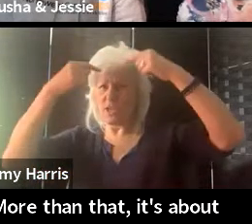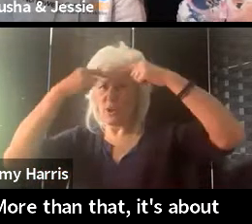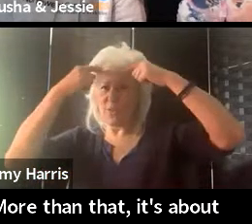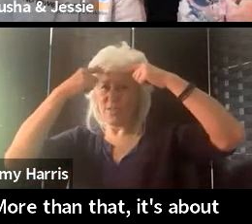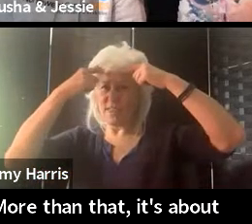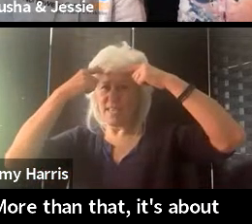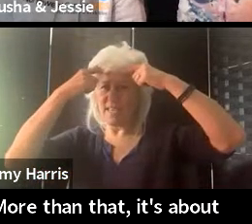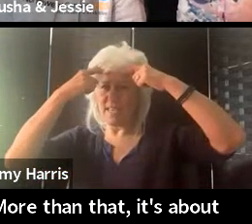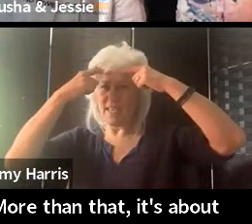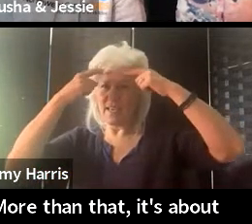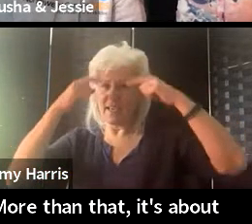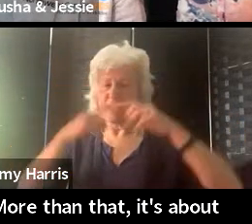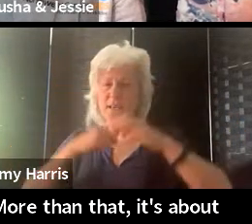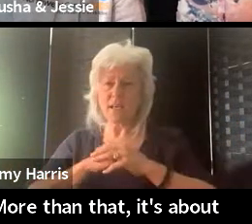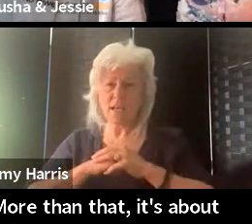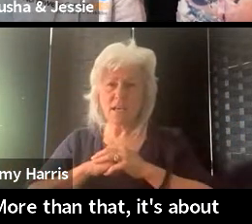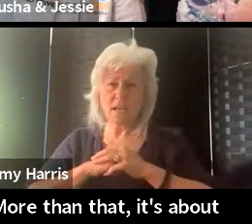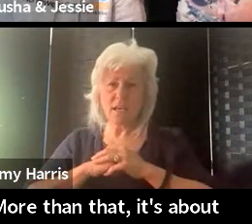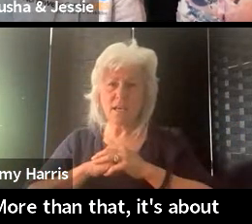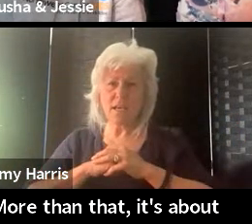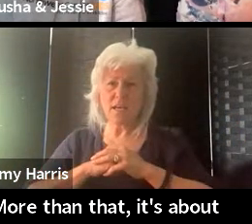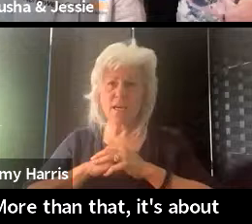The wait-and-see approach,